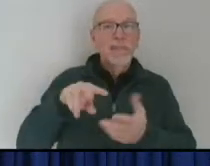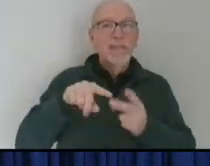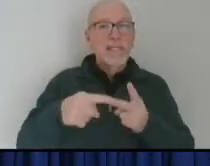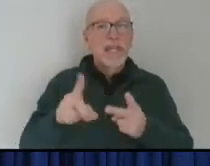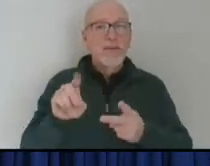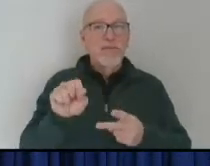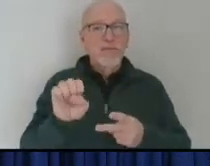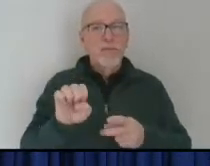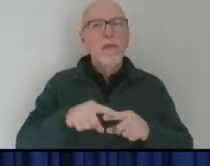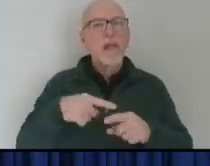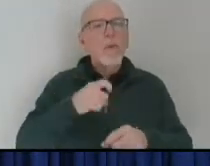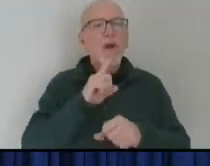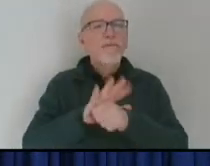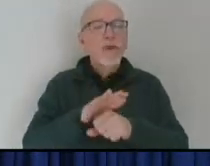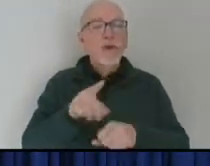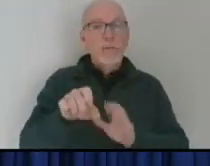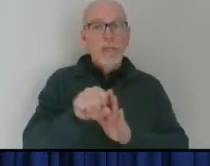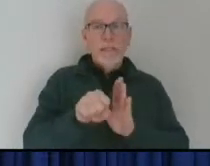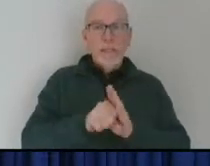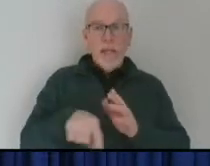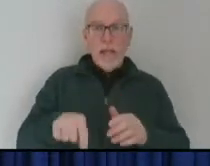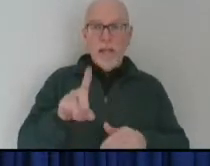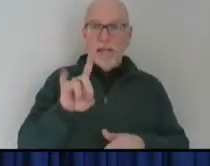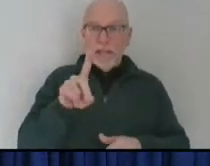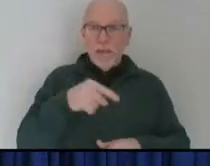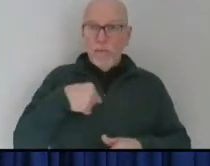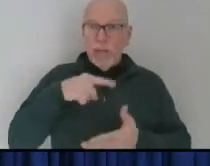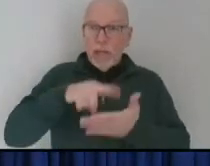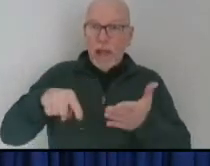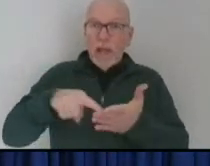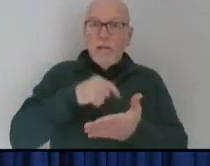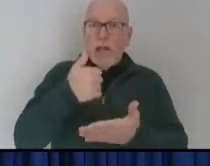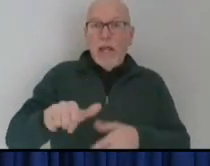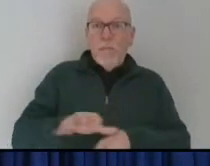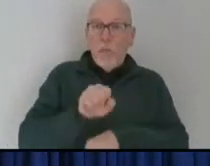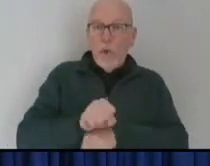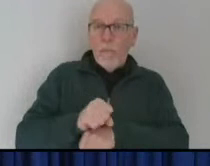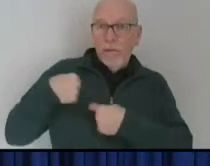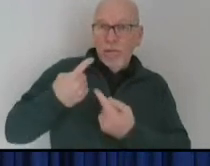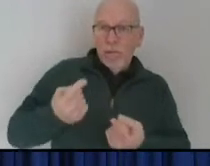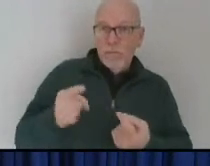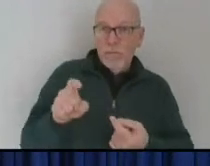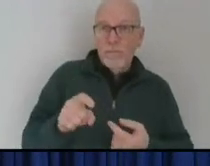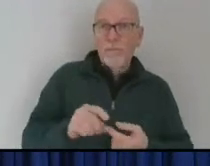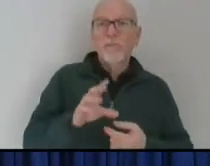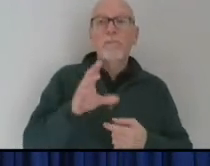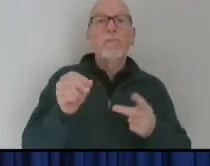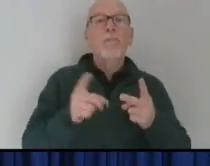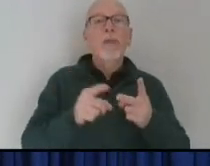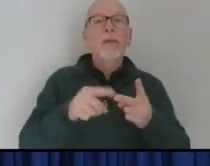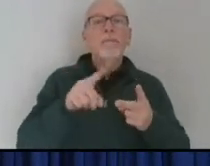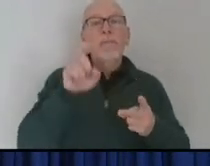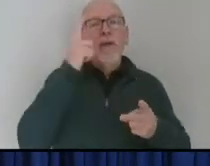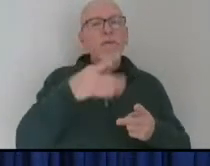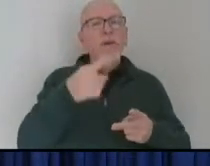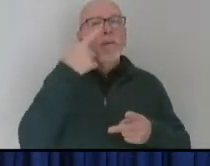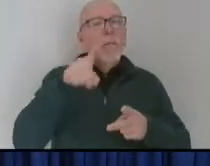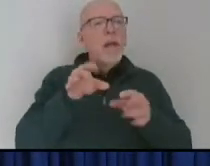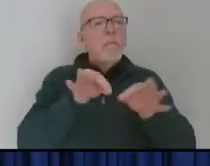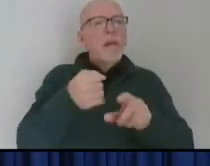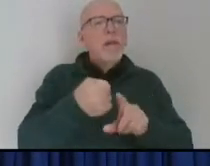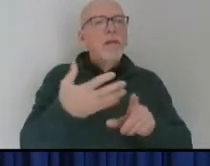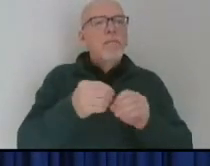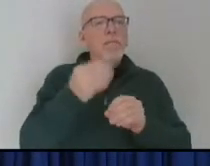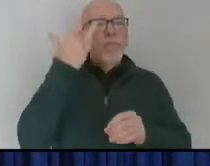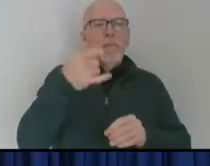to confirm, has the state canceled any appointments to date? And Governor, could you explain a little bit more about why